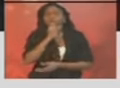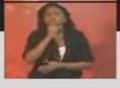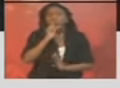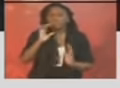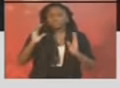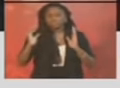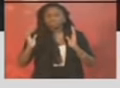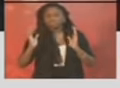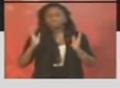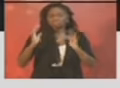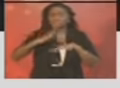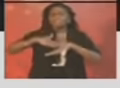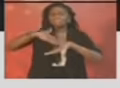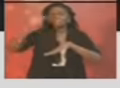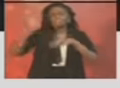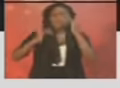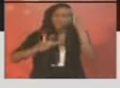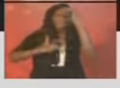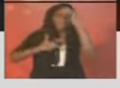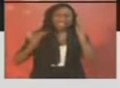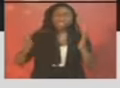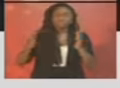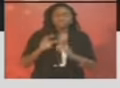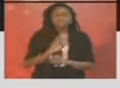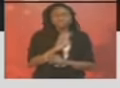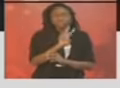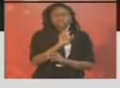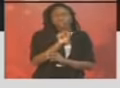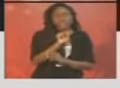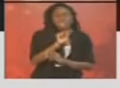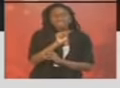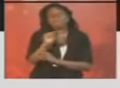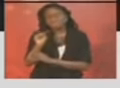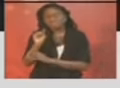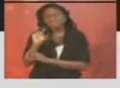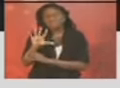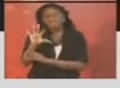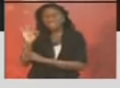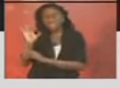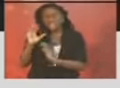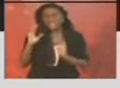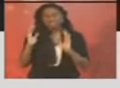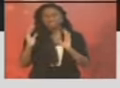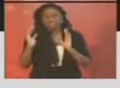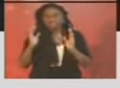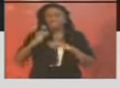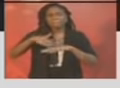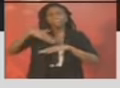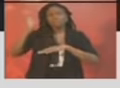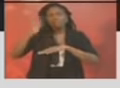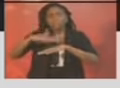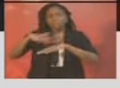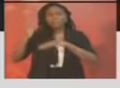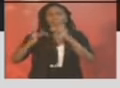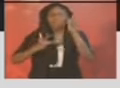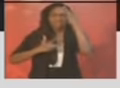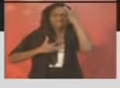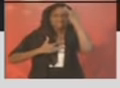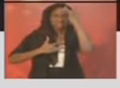cases remain within that 20 to 59 age group, being the largest portion of the pyramid. Next slide.